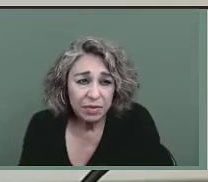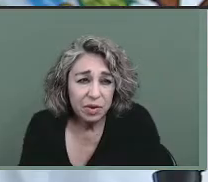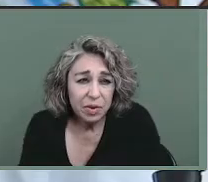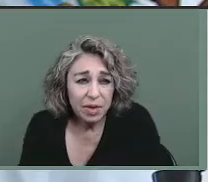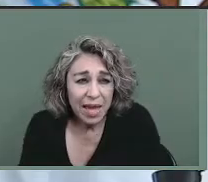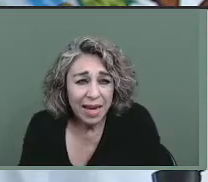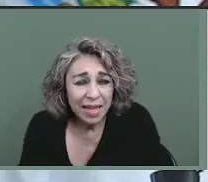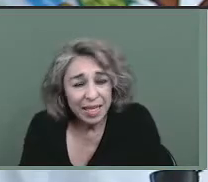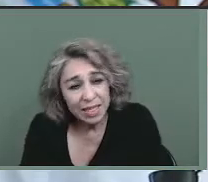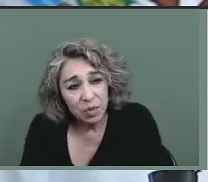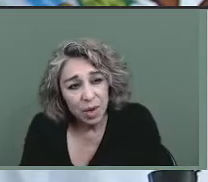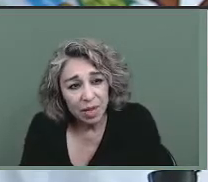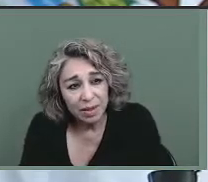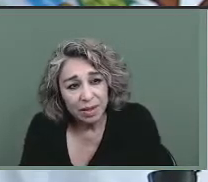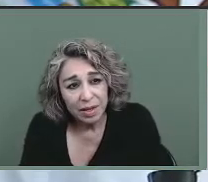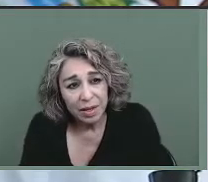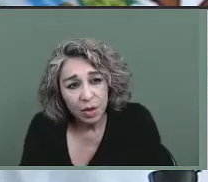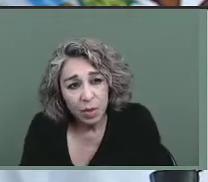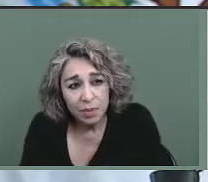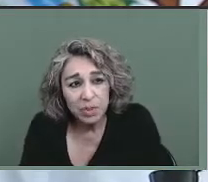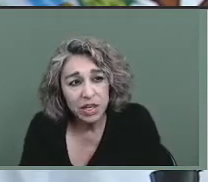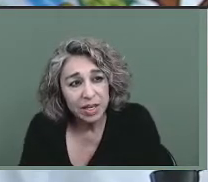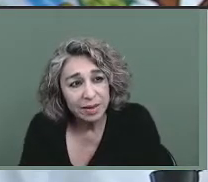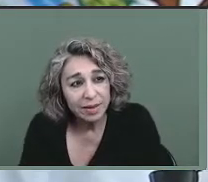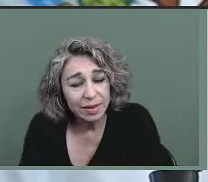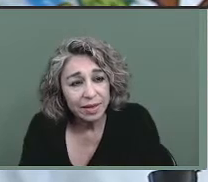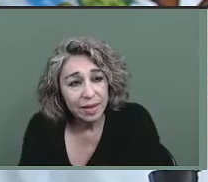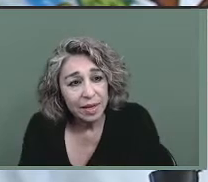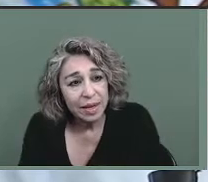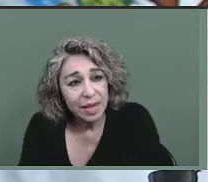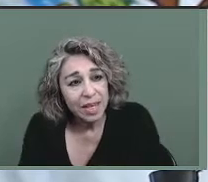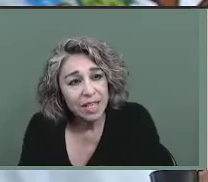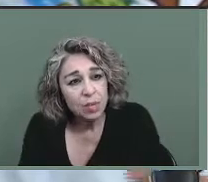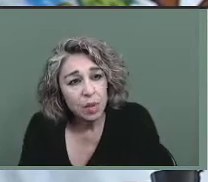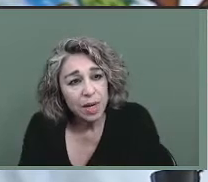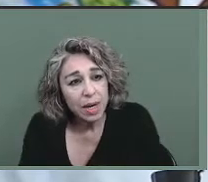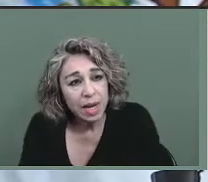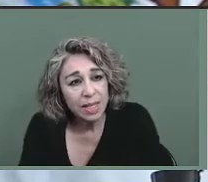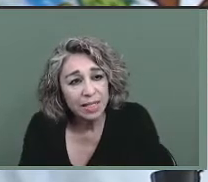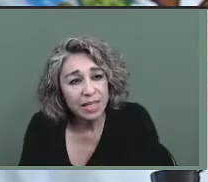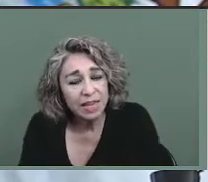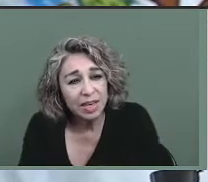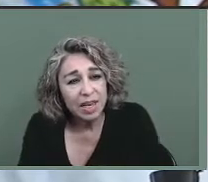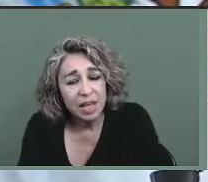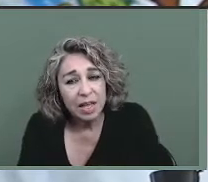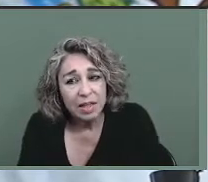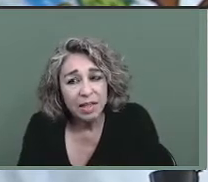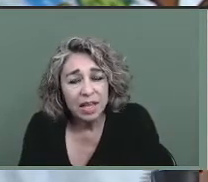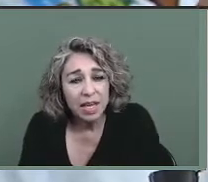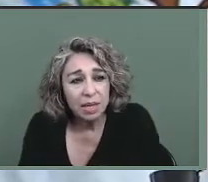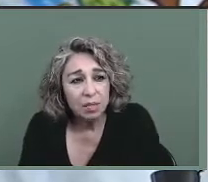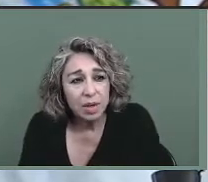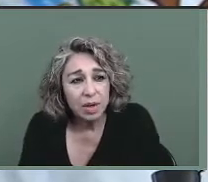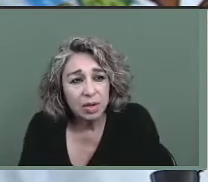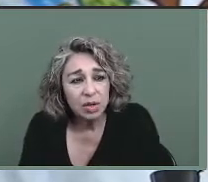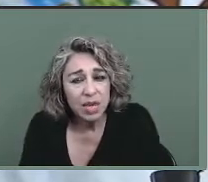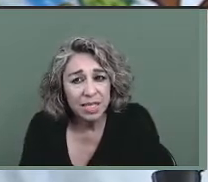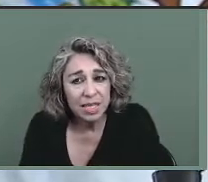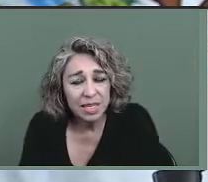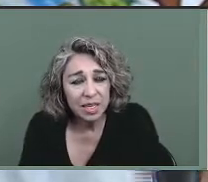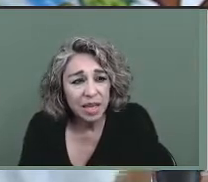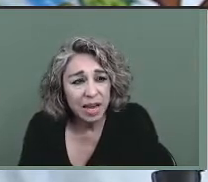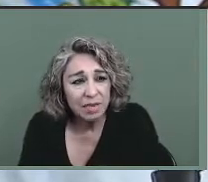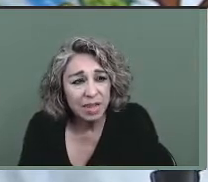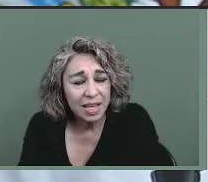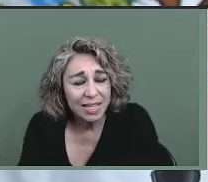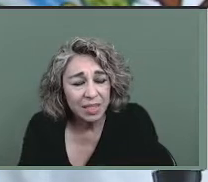Because if you analyze it well, corruption is what has given the transit